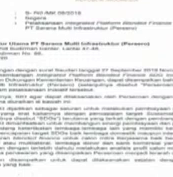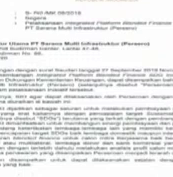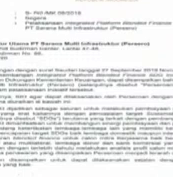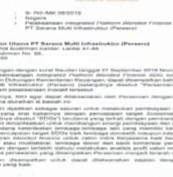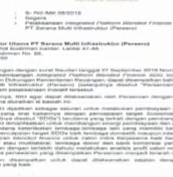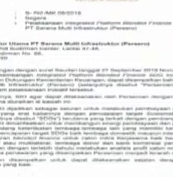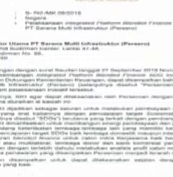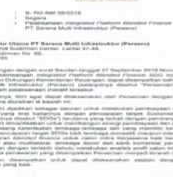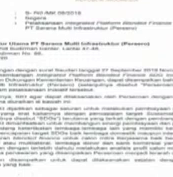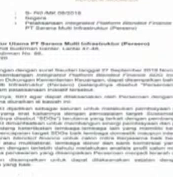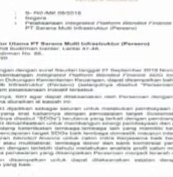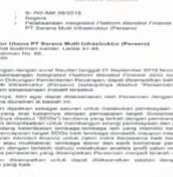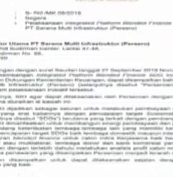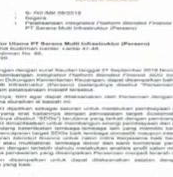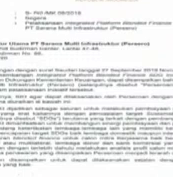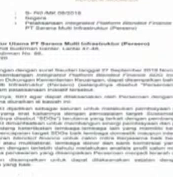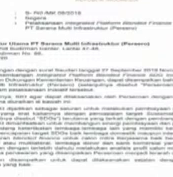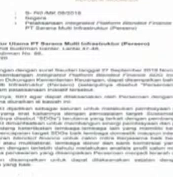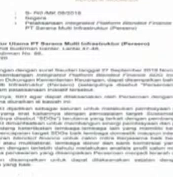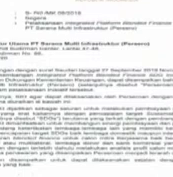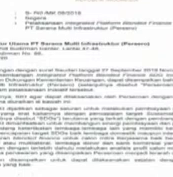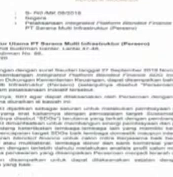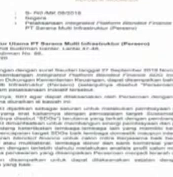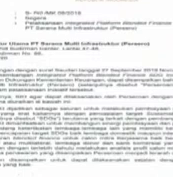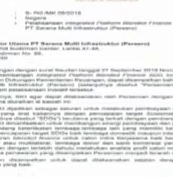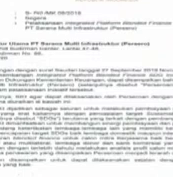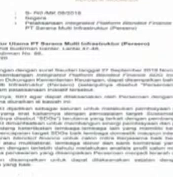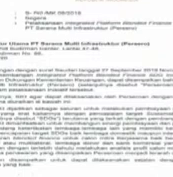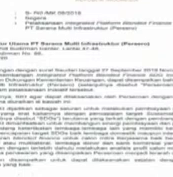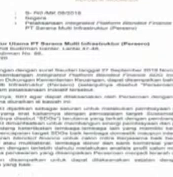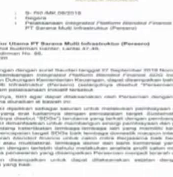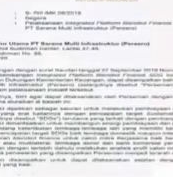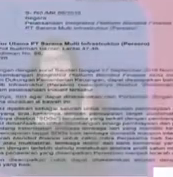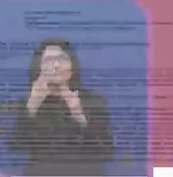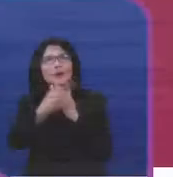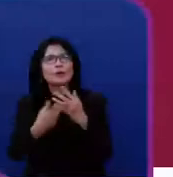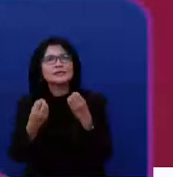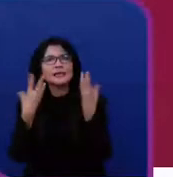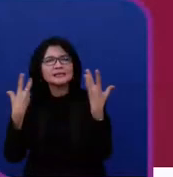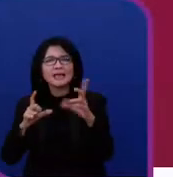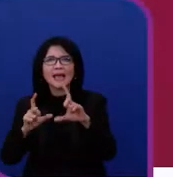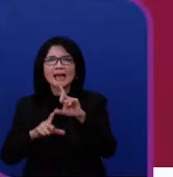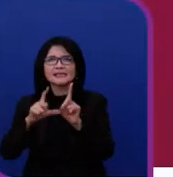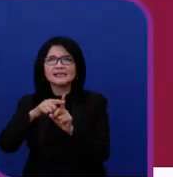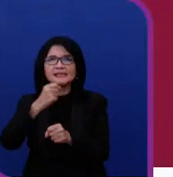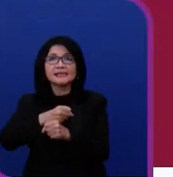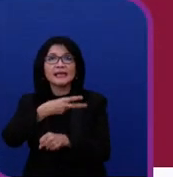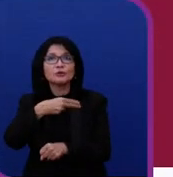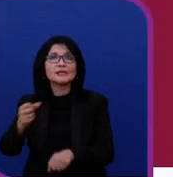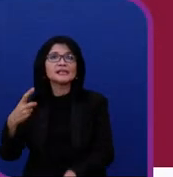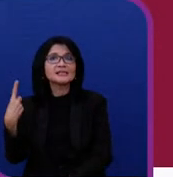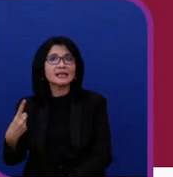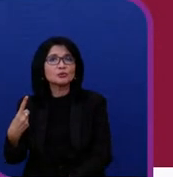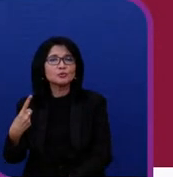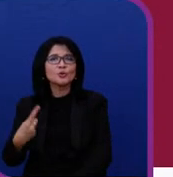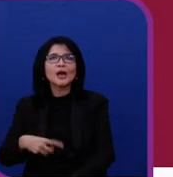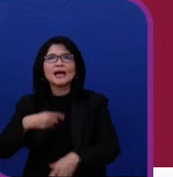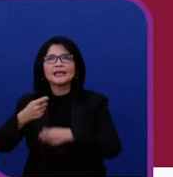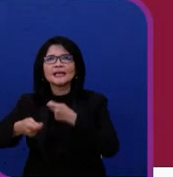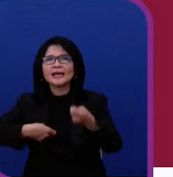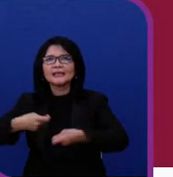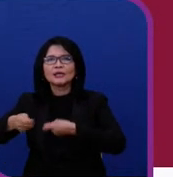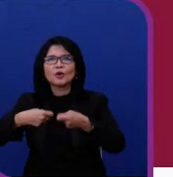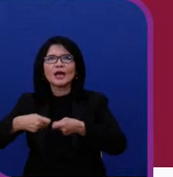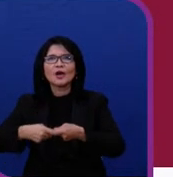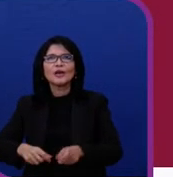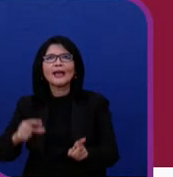we established kritis platform iPad SMA Halo Atih backing